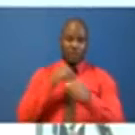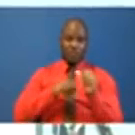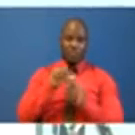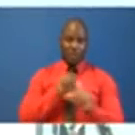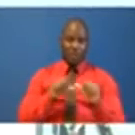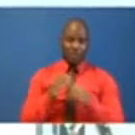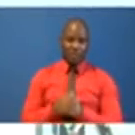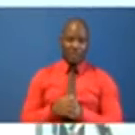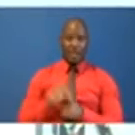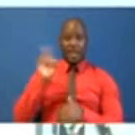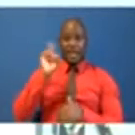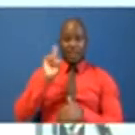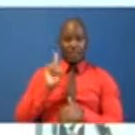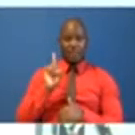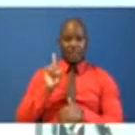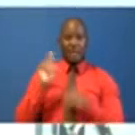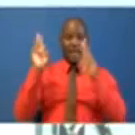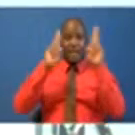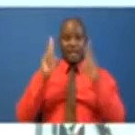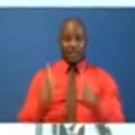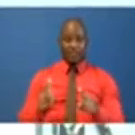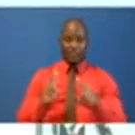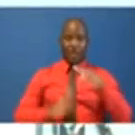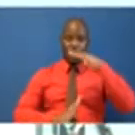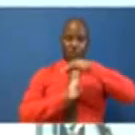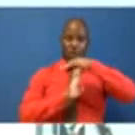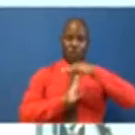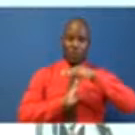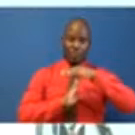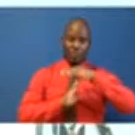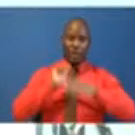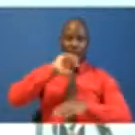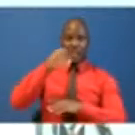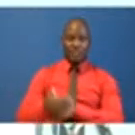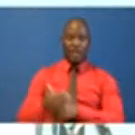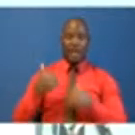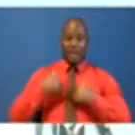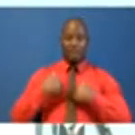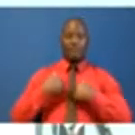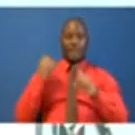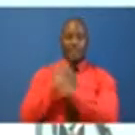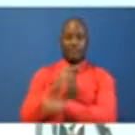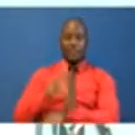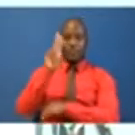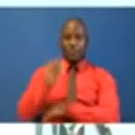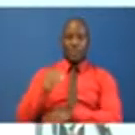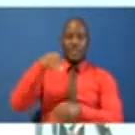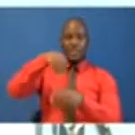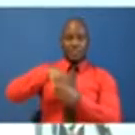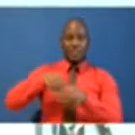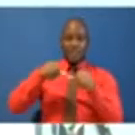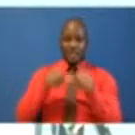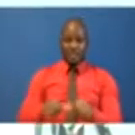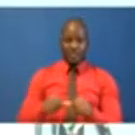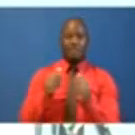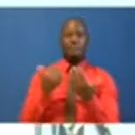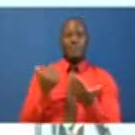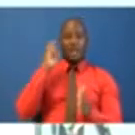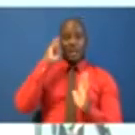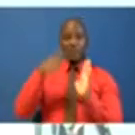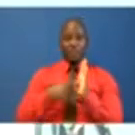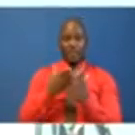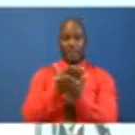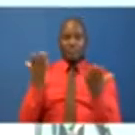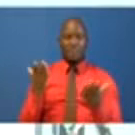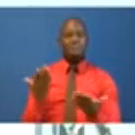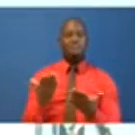it nairobi is the international headquarters you have several u.n organizations staying here so a leader who recognizes